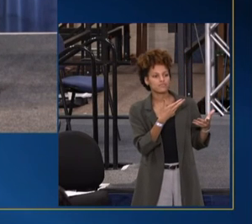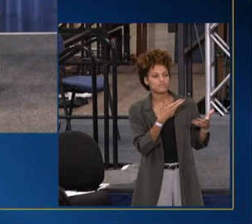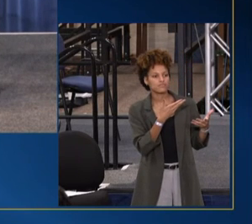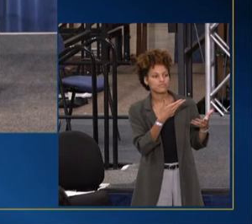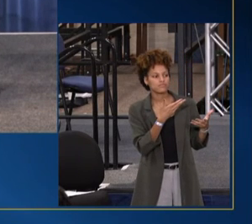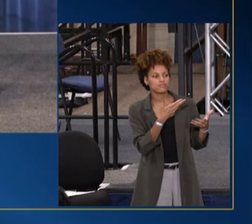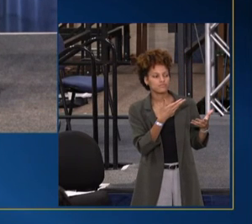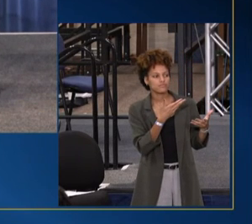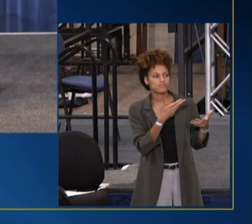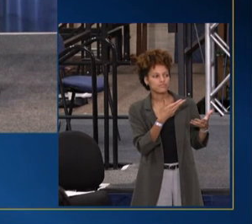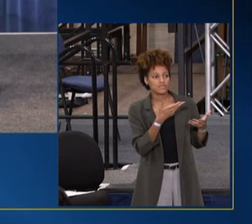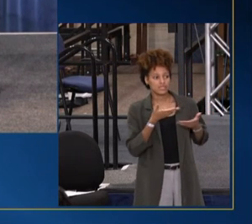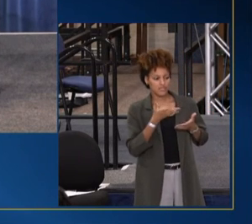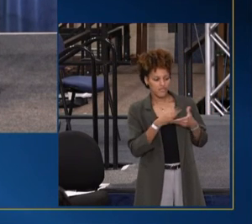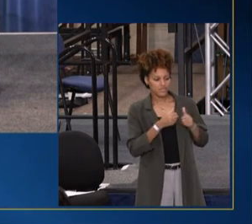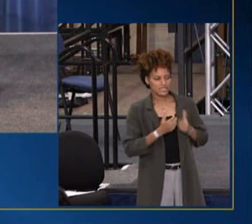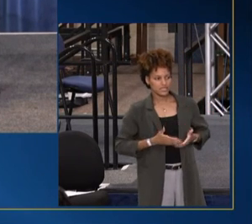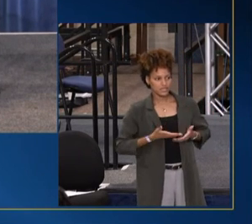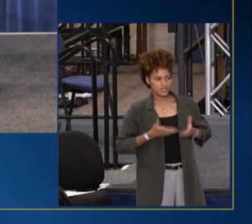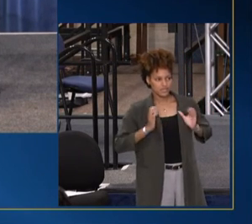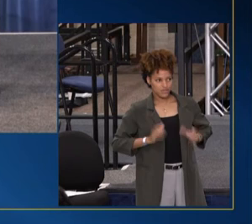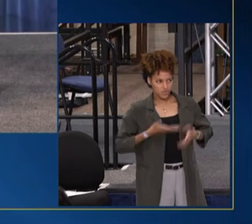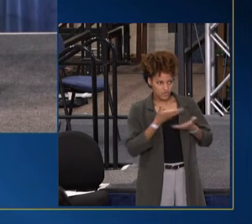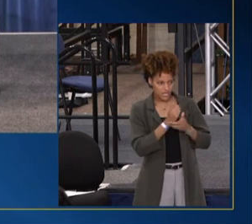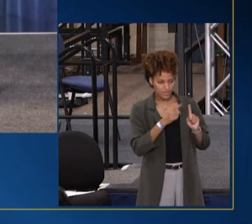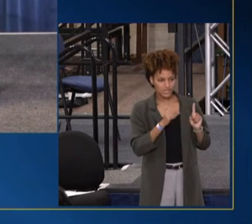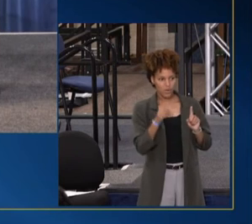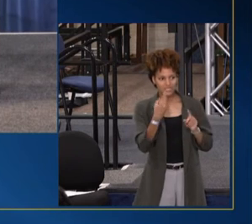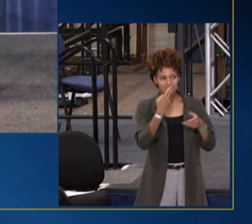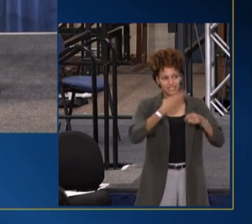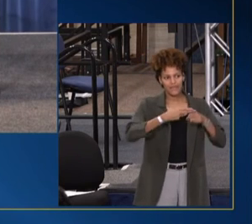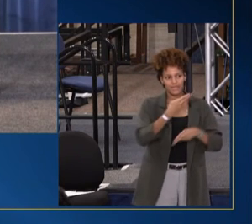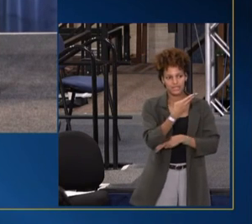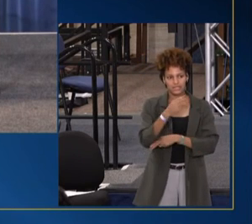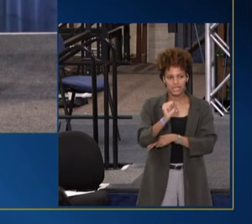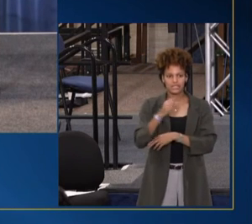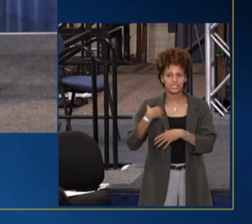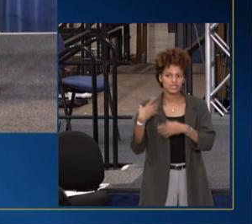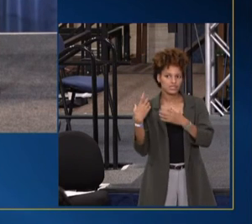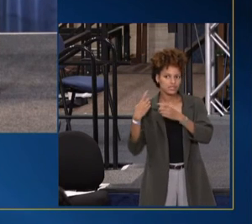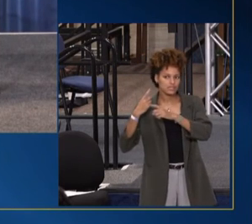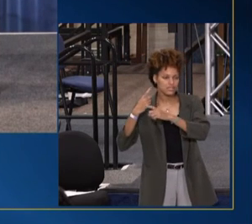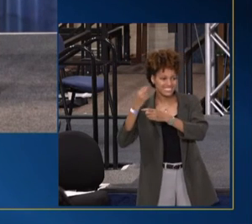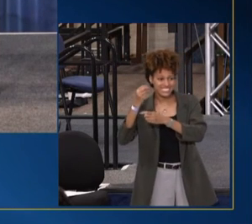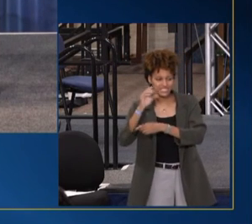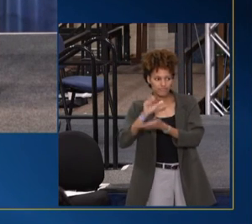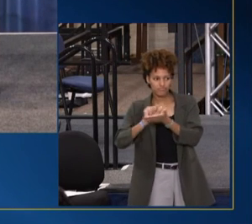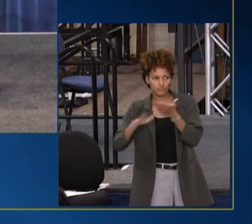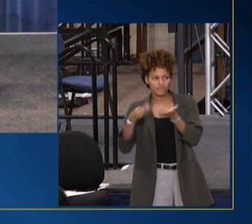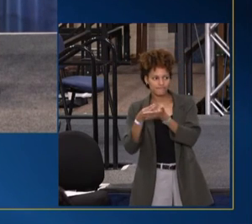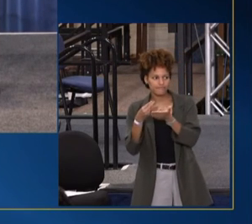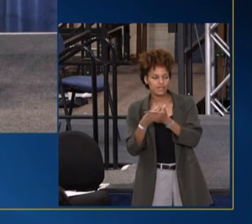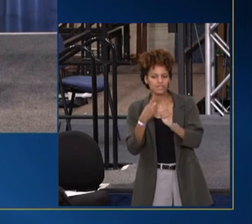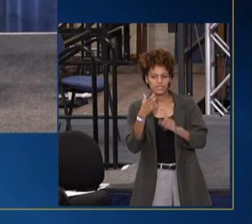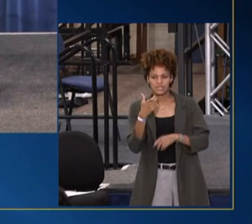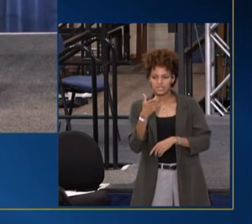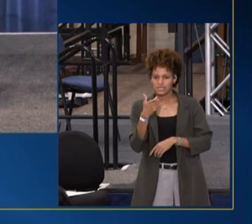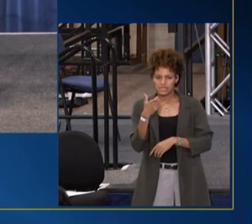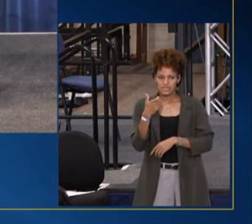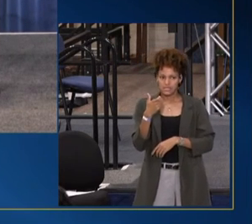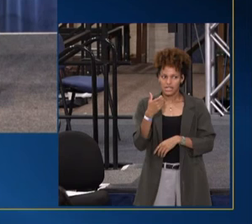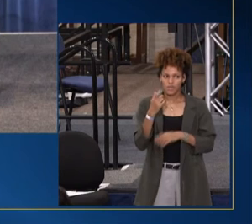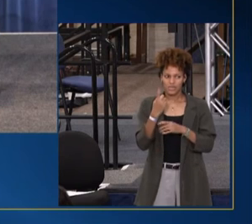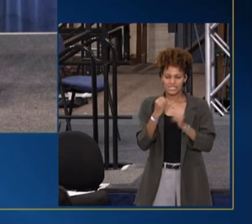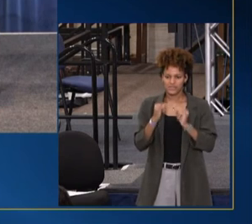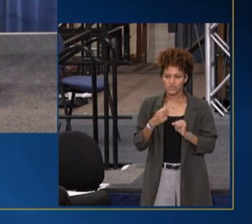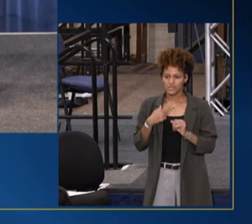right. And in fact, the only time HHS has defunded an organization was when a provider refused to provide care to an individual with HIV status.